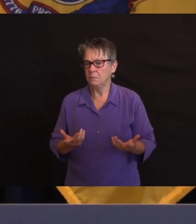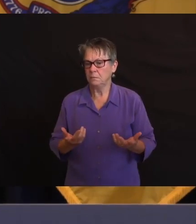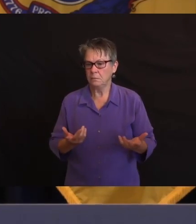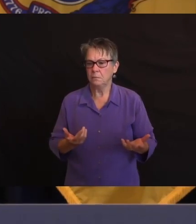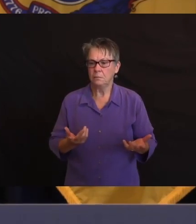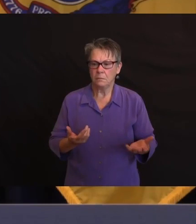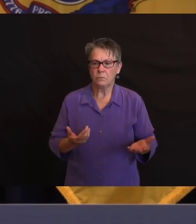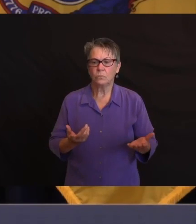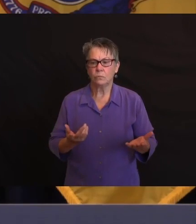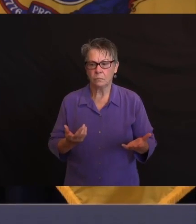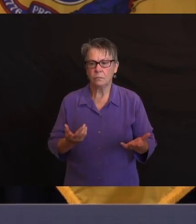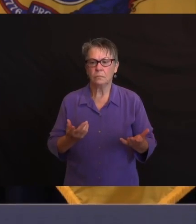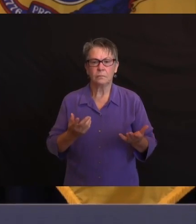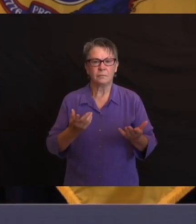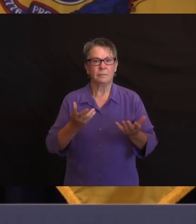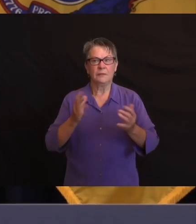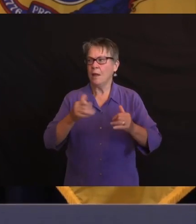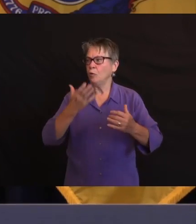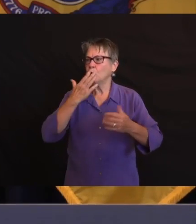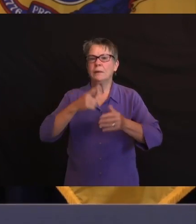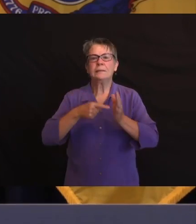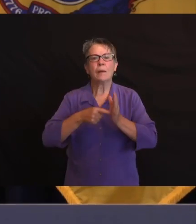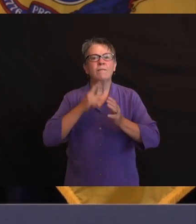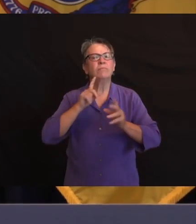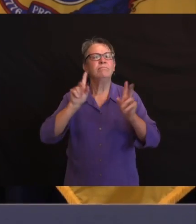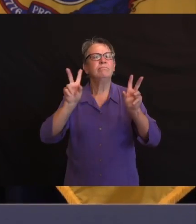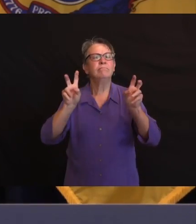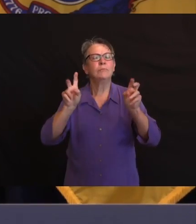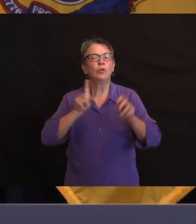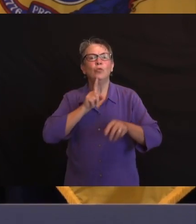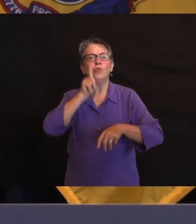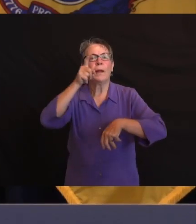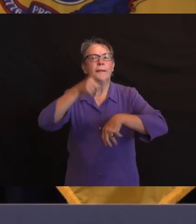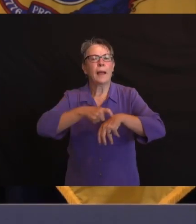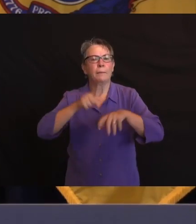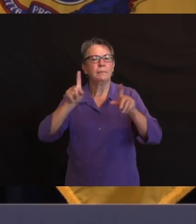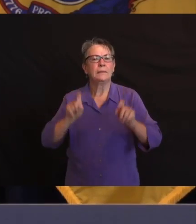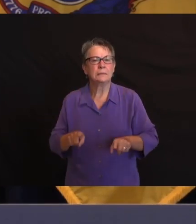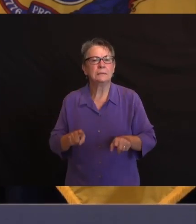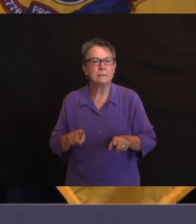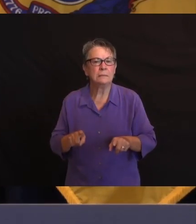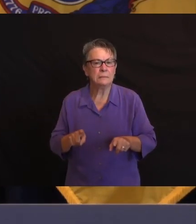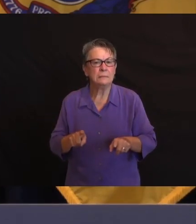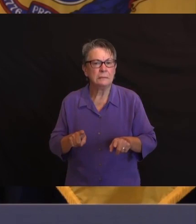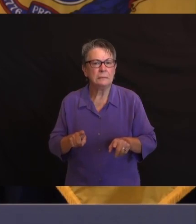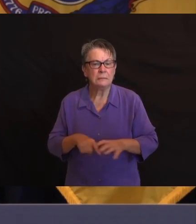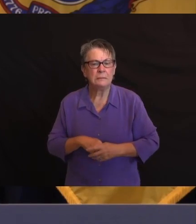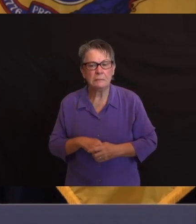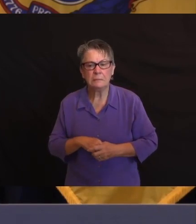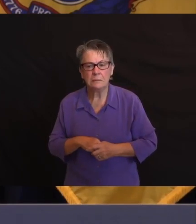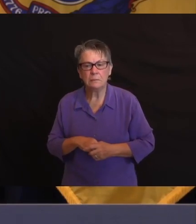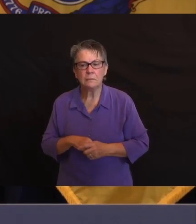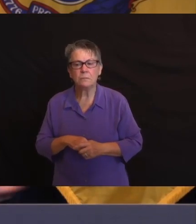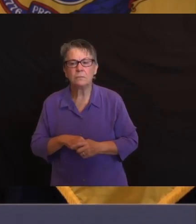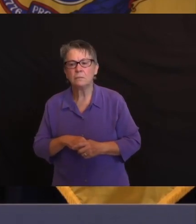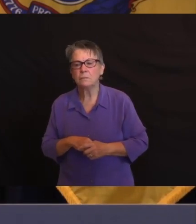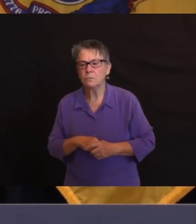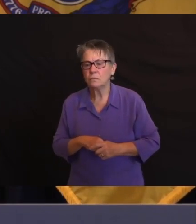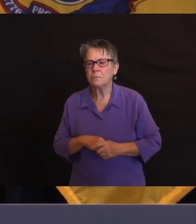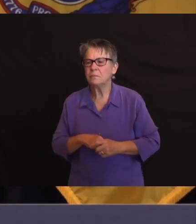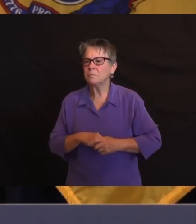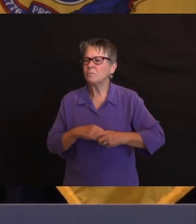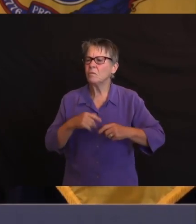thing. I read some of the press, I read the headlines, I should say, of the press about indoor dining. The principal responsibility, but